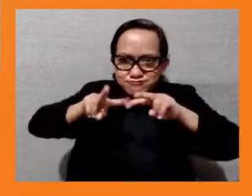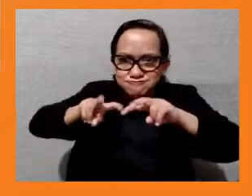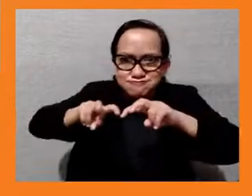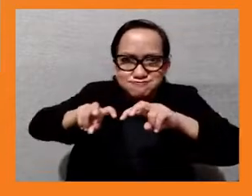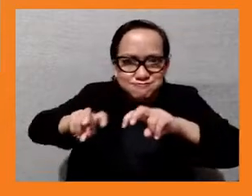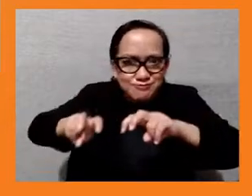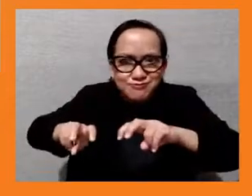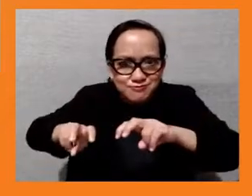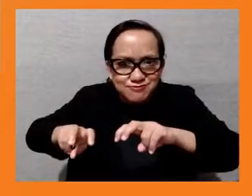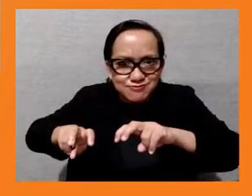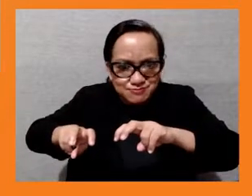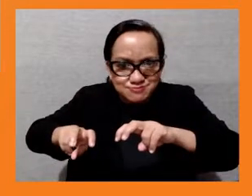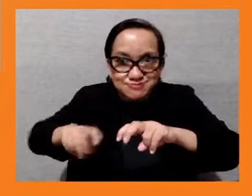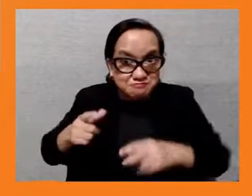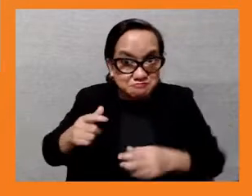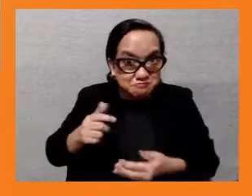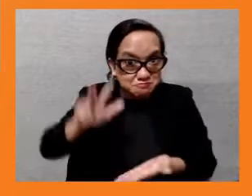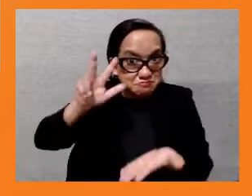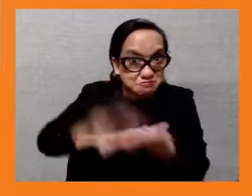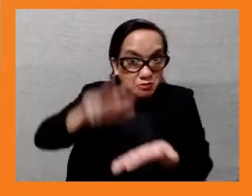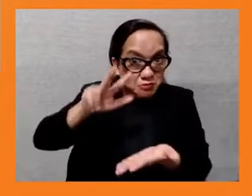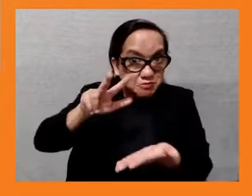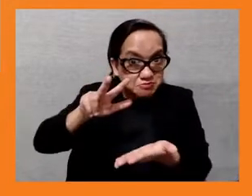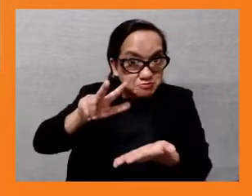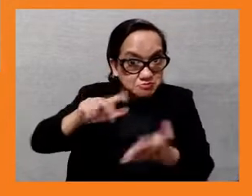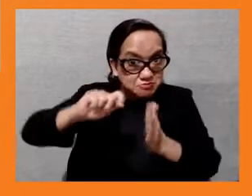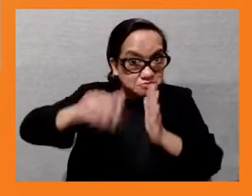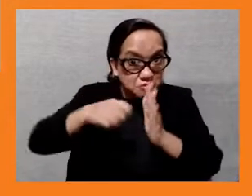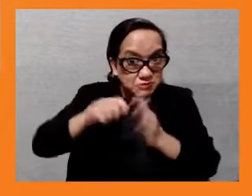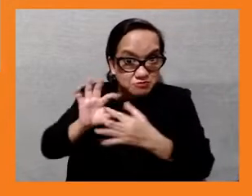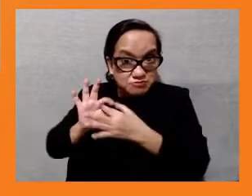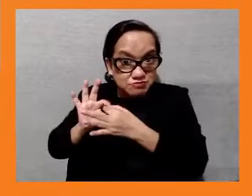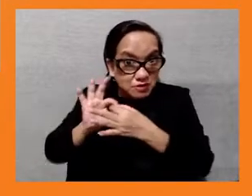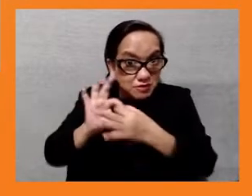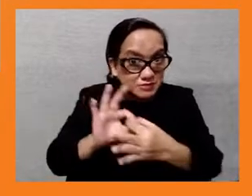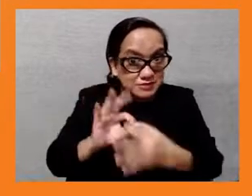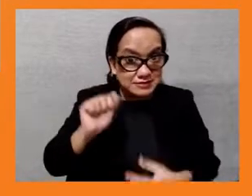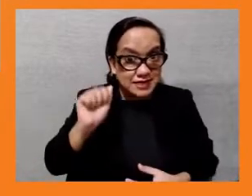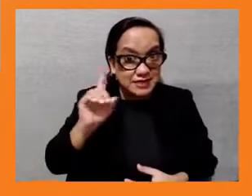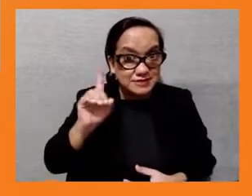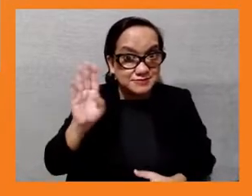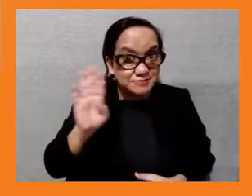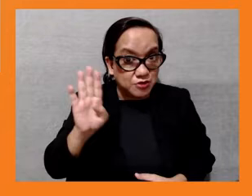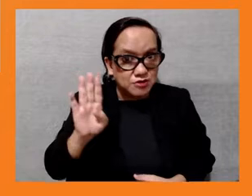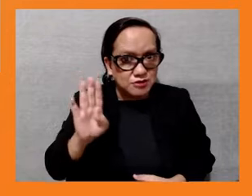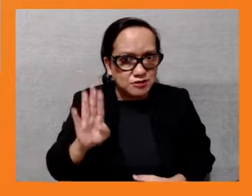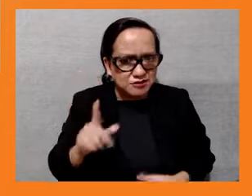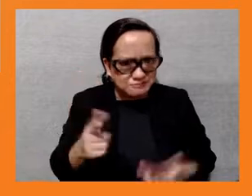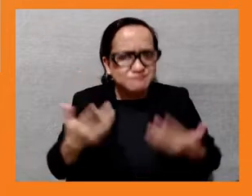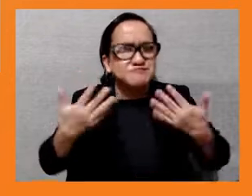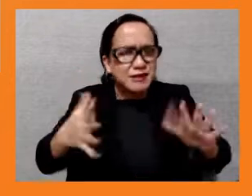also seen the inconsistency of safeguards delivery across different regional departments, as well as with the